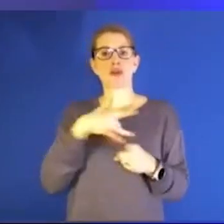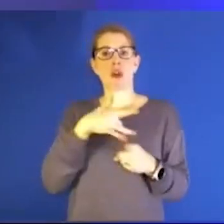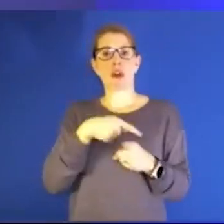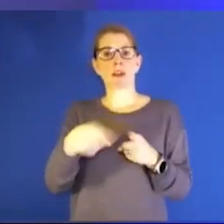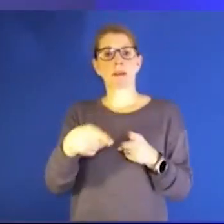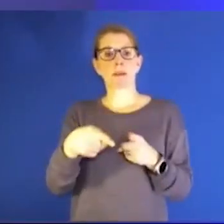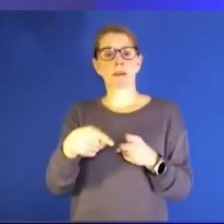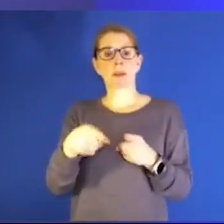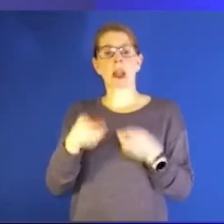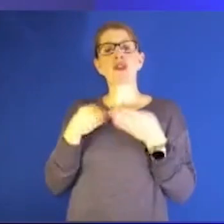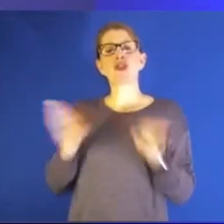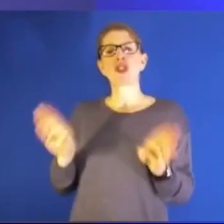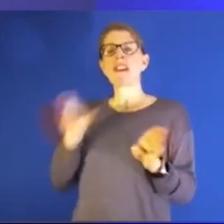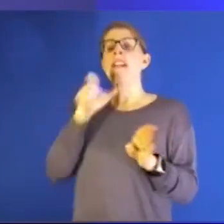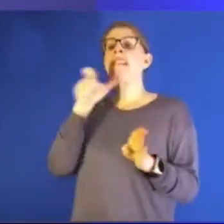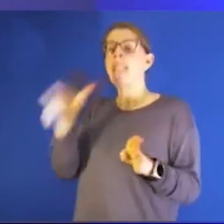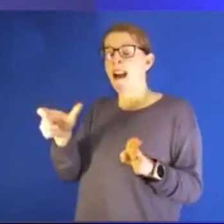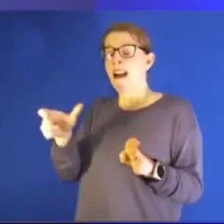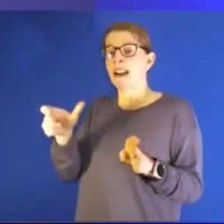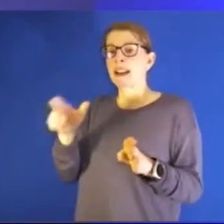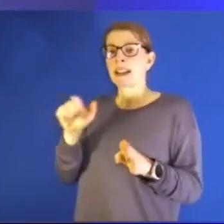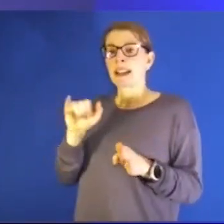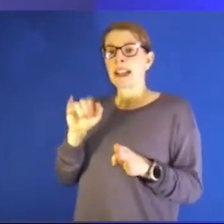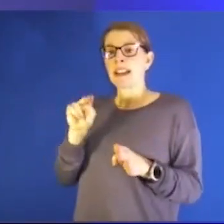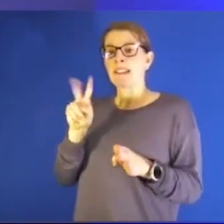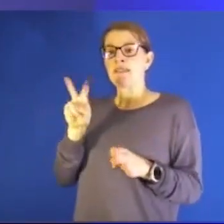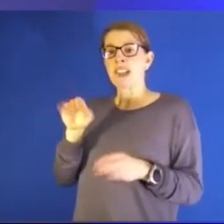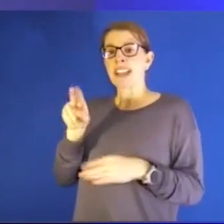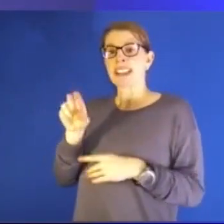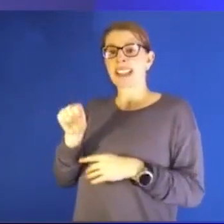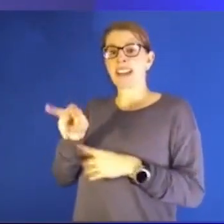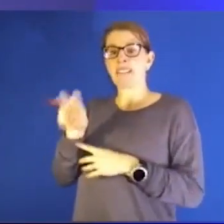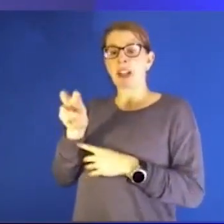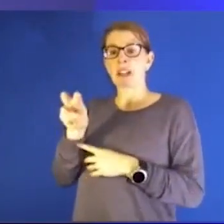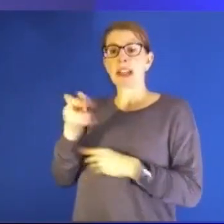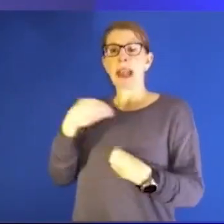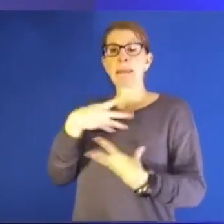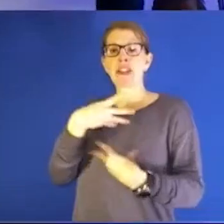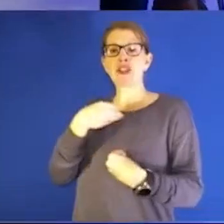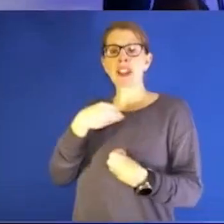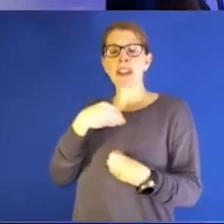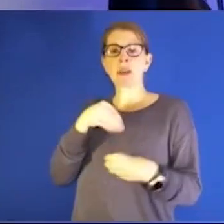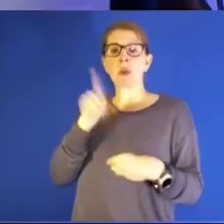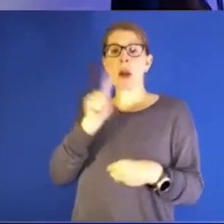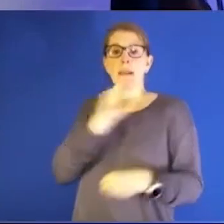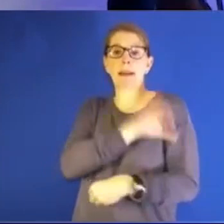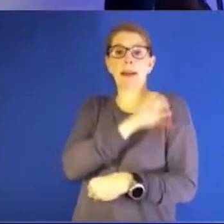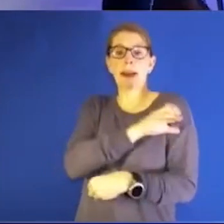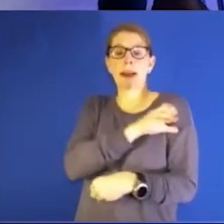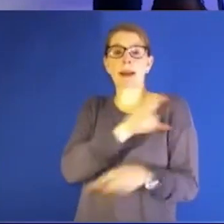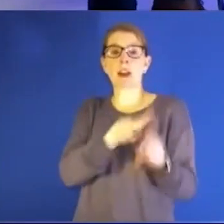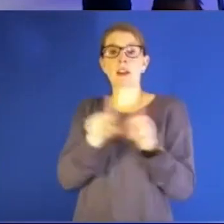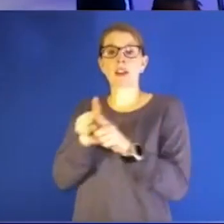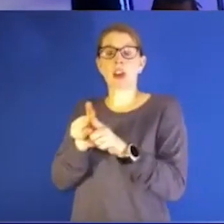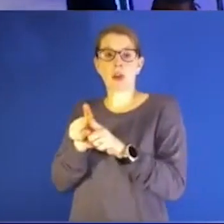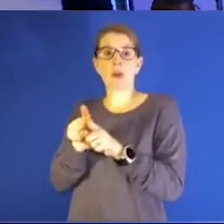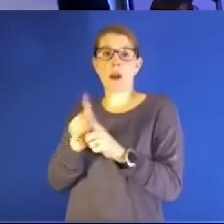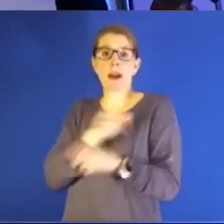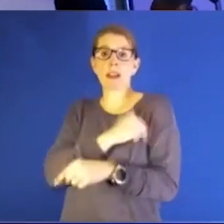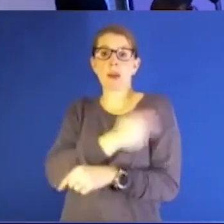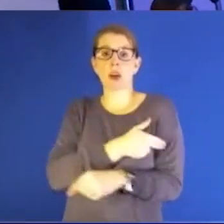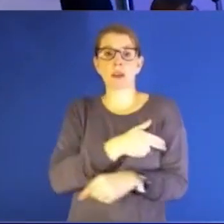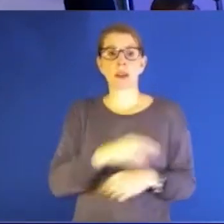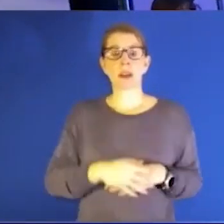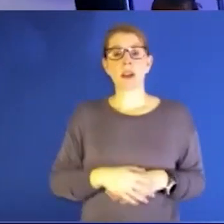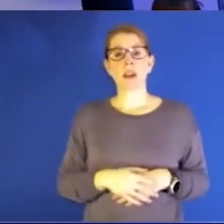non-invasive cardiologist, so I focus on imaging and seeing patients both in clinic and in the hospital. And in breaking hearts, evidently, they're trying to repair broken Right. hearts. Repairing, Yeah.